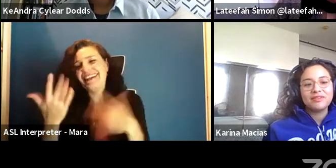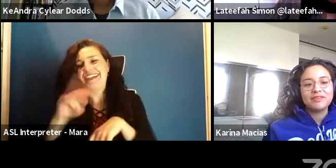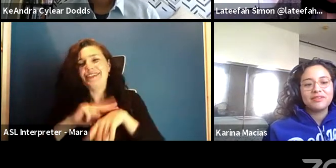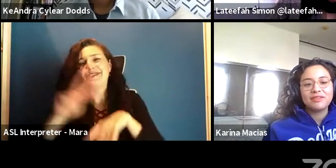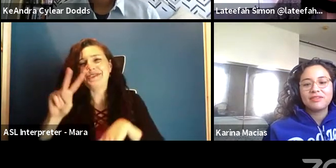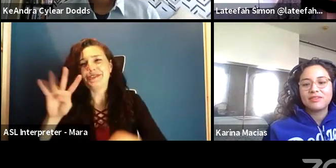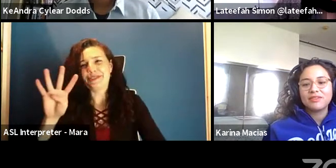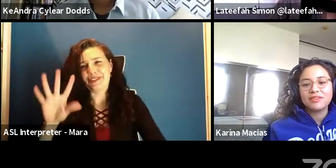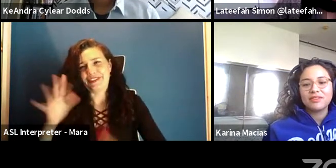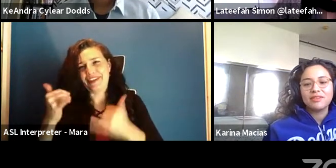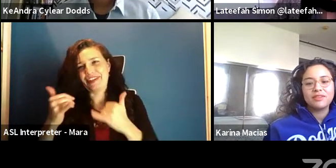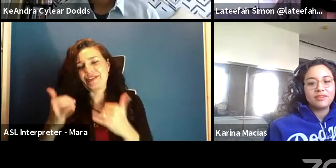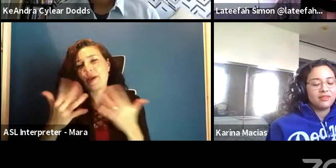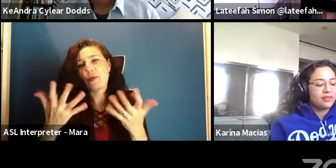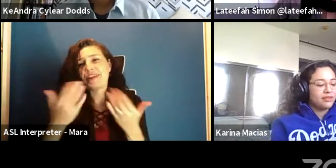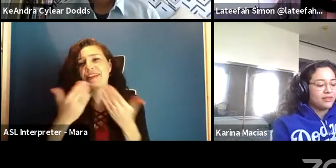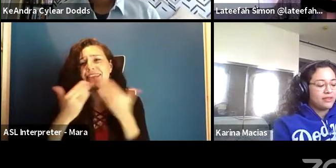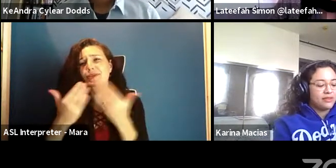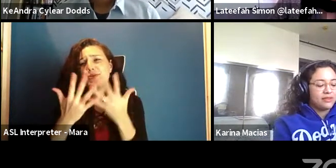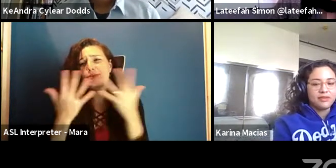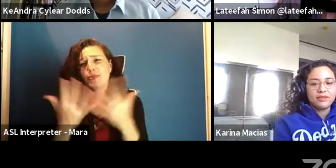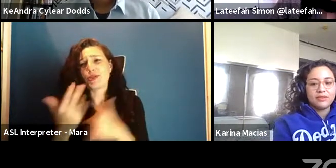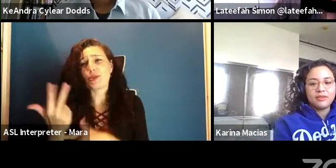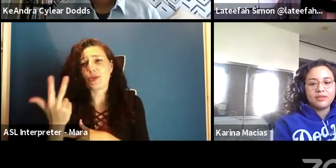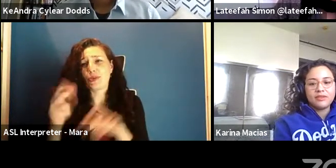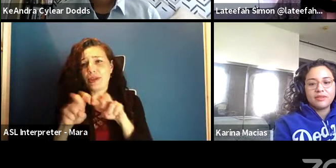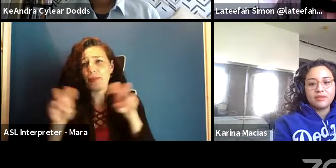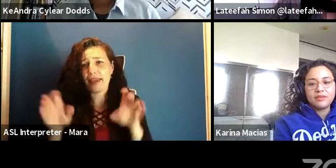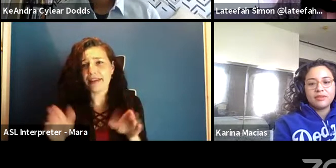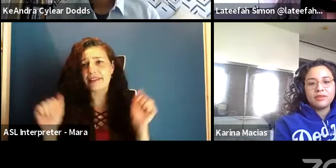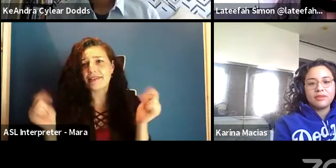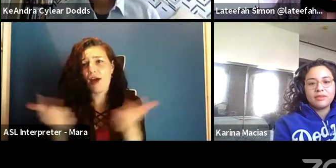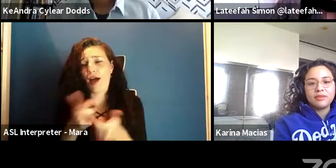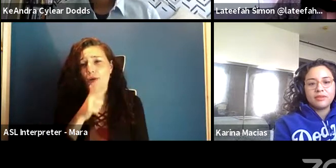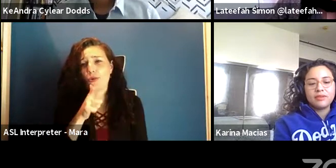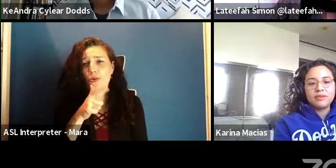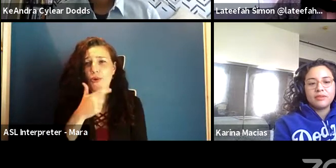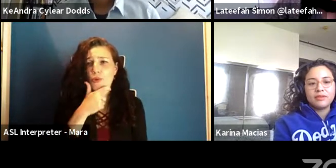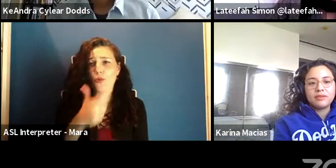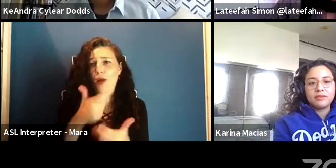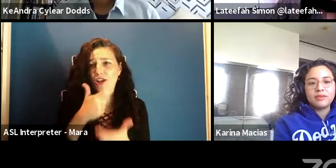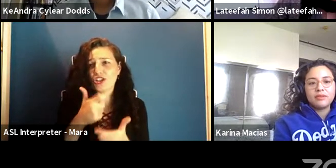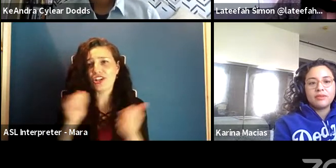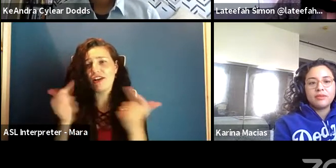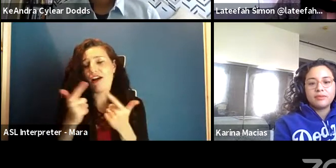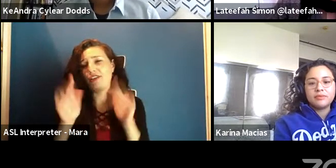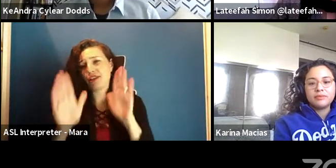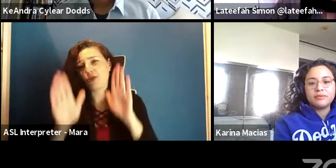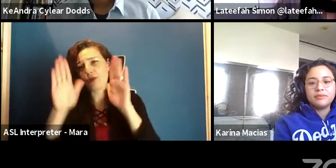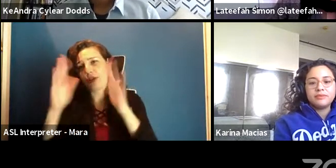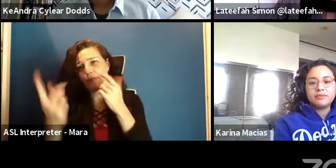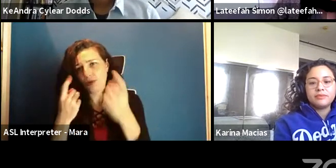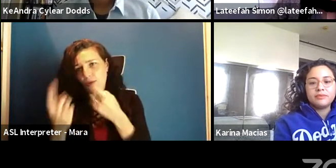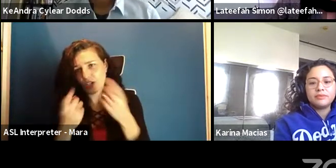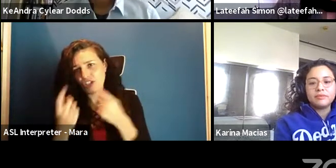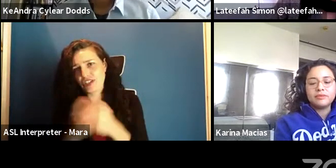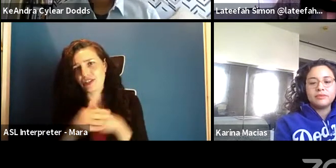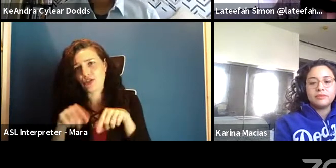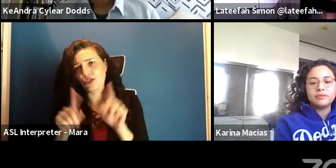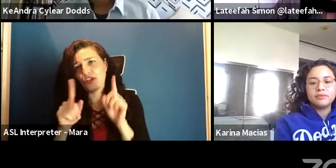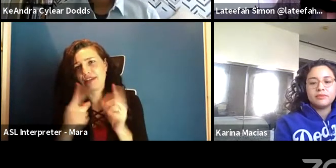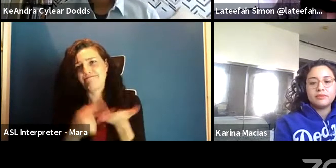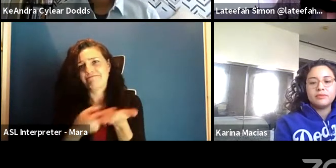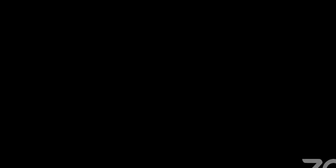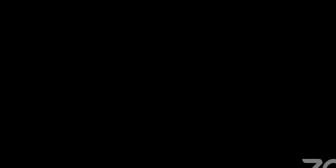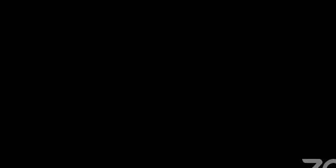thanks to our three panelists, to everybody watching, to everybody who asked questions for this incredible discussion. Thank